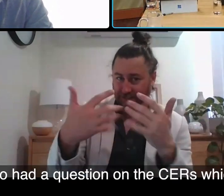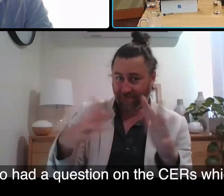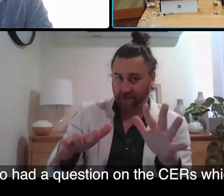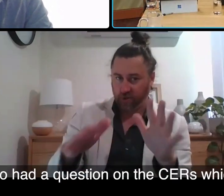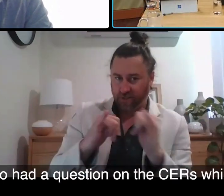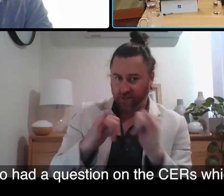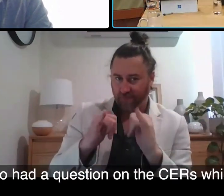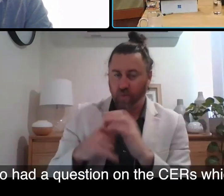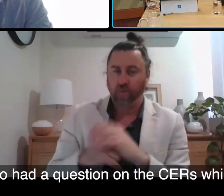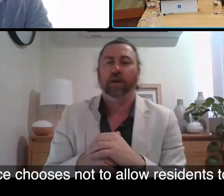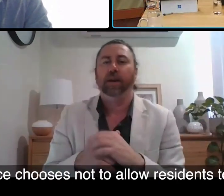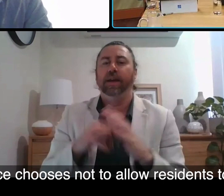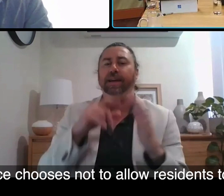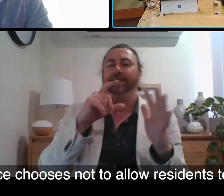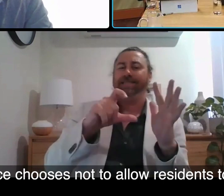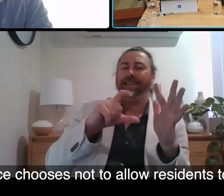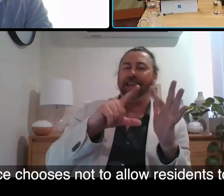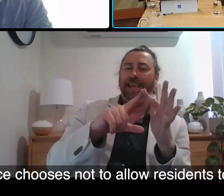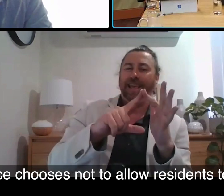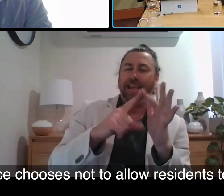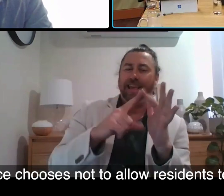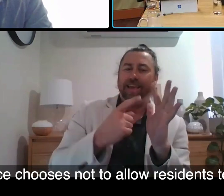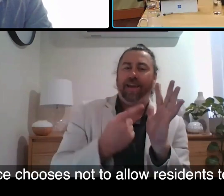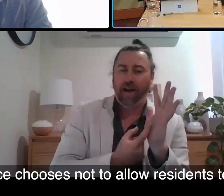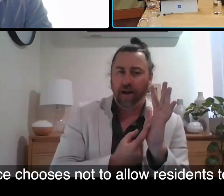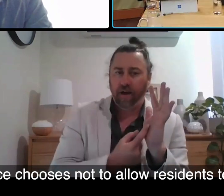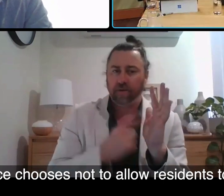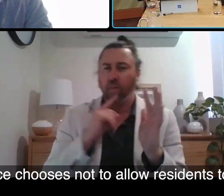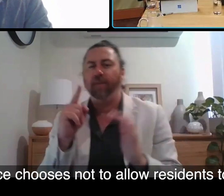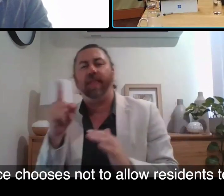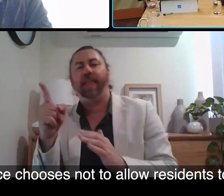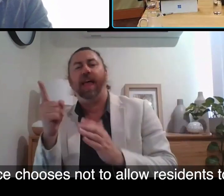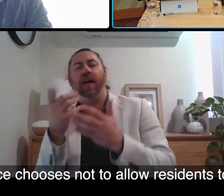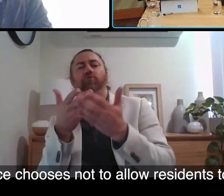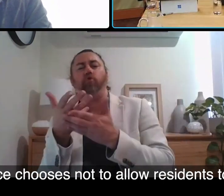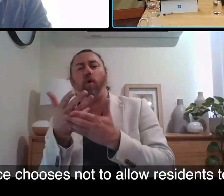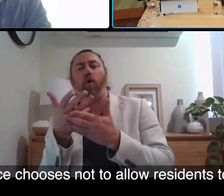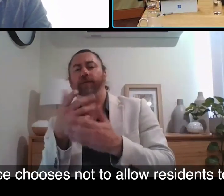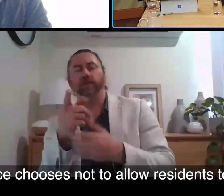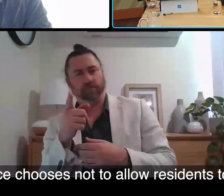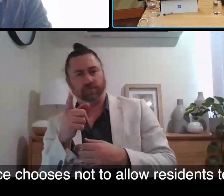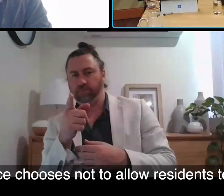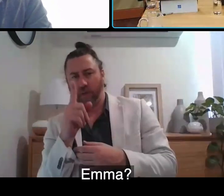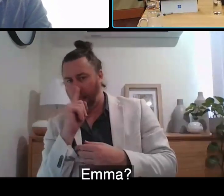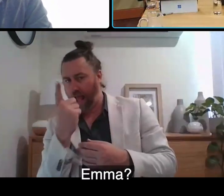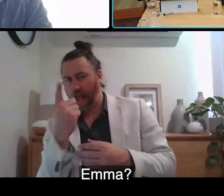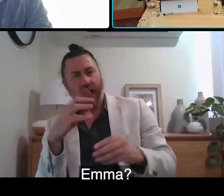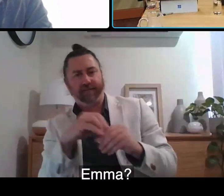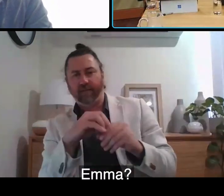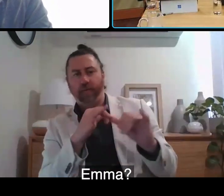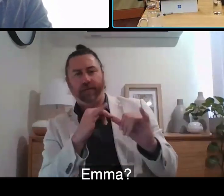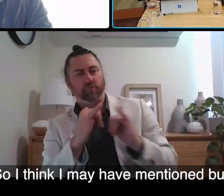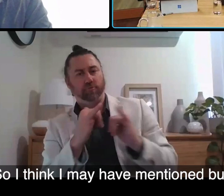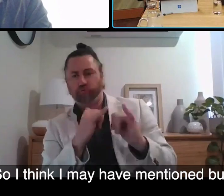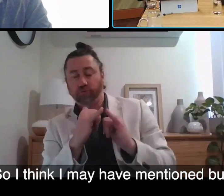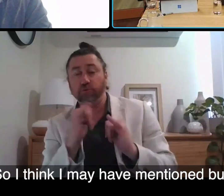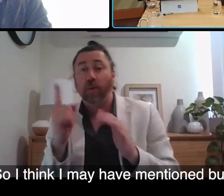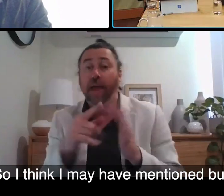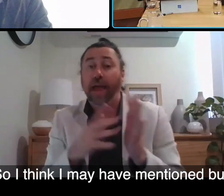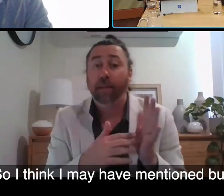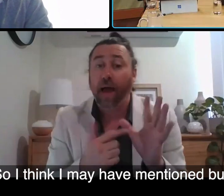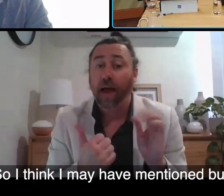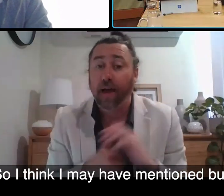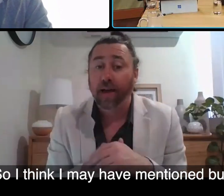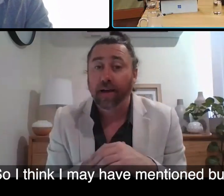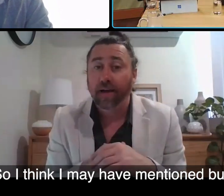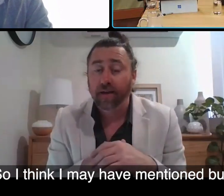question for CERs, which is, what if a service chooses not to allow residents to participate? Emma?